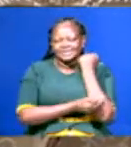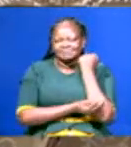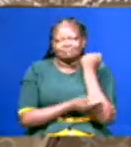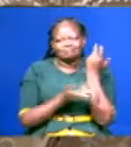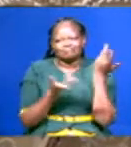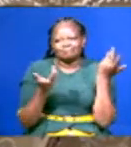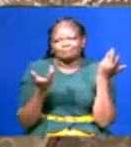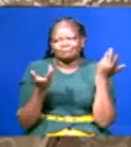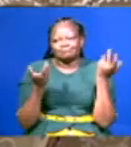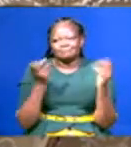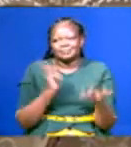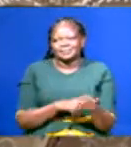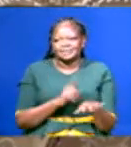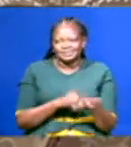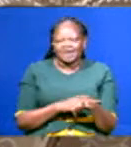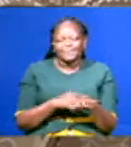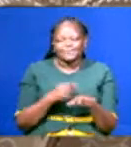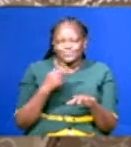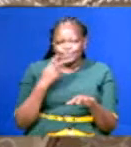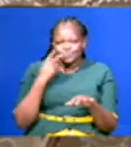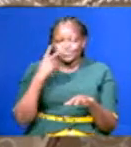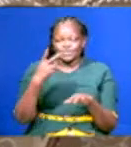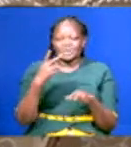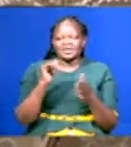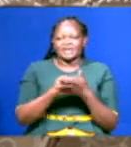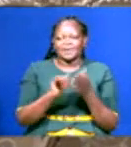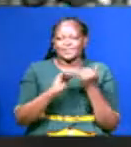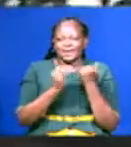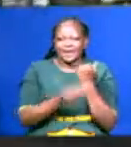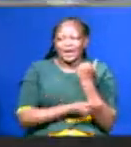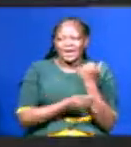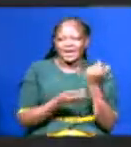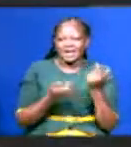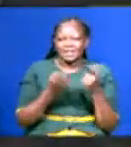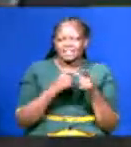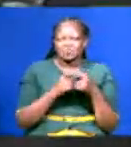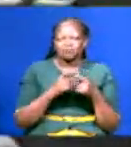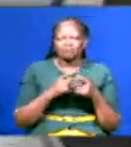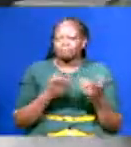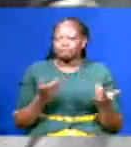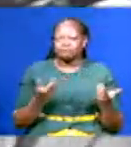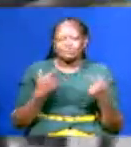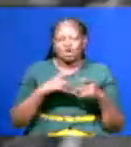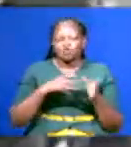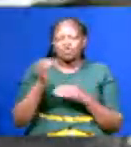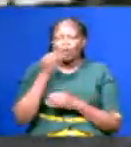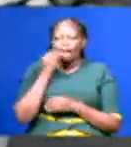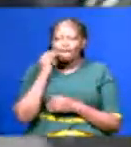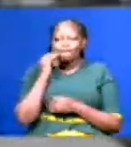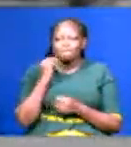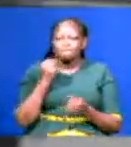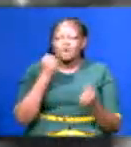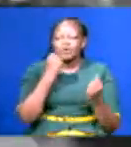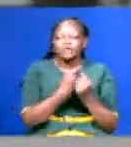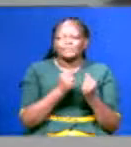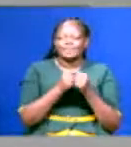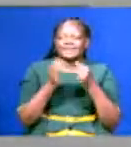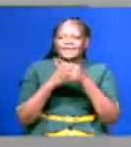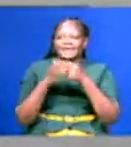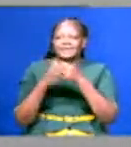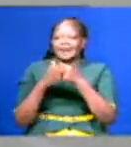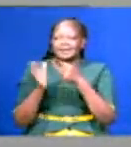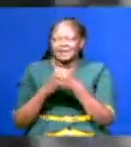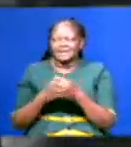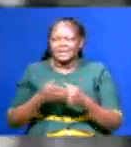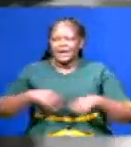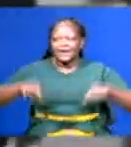upon being discovered, she would just be ready to go home. Eventually, in November of 1999,